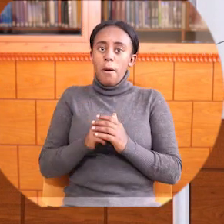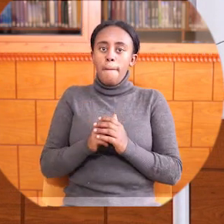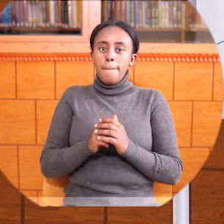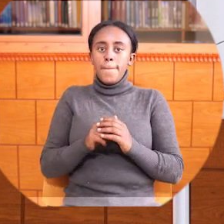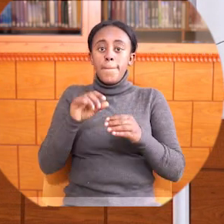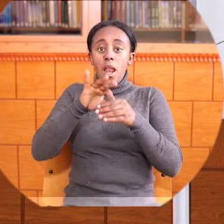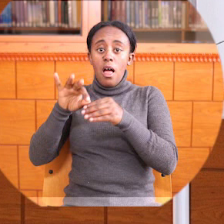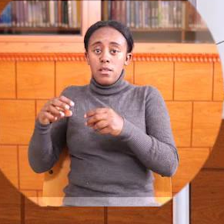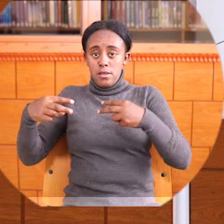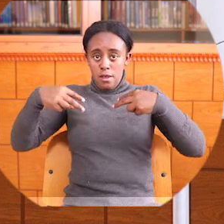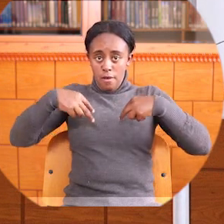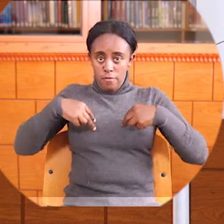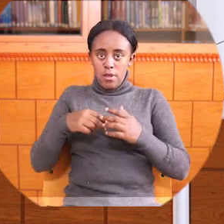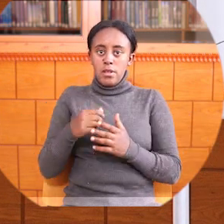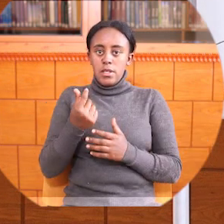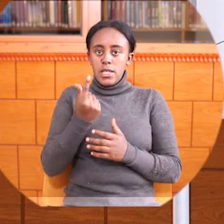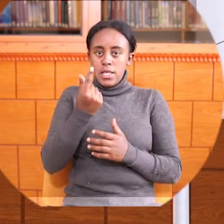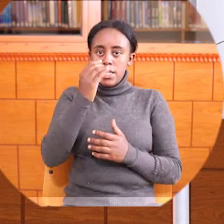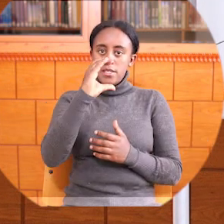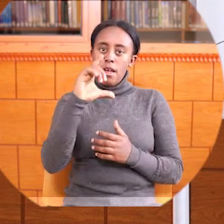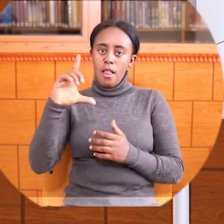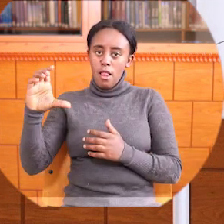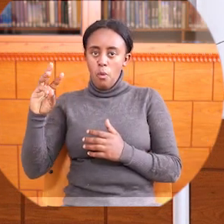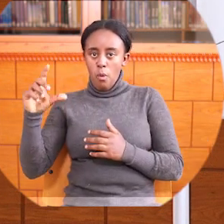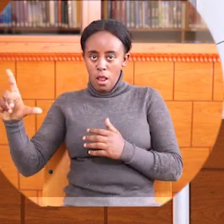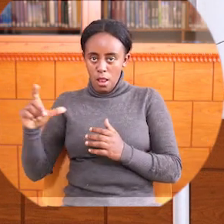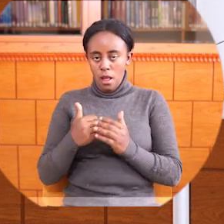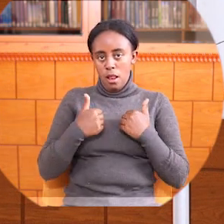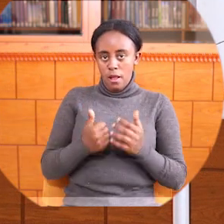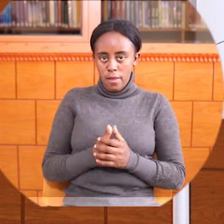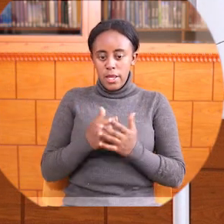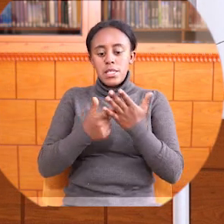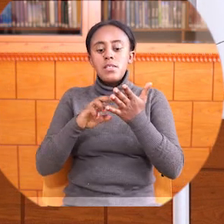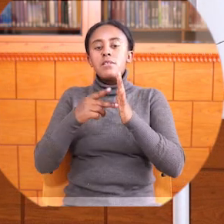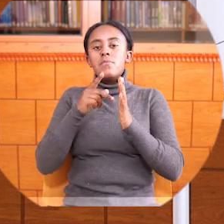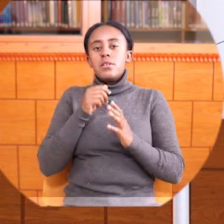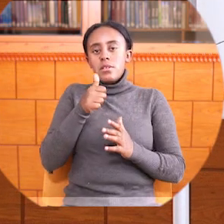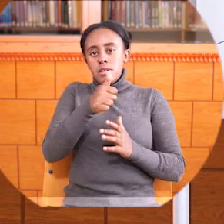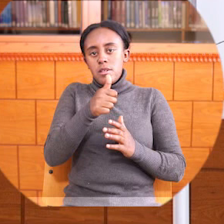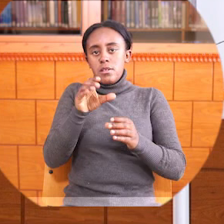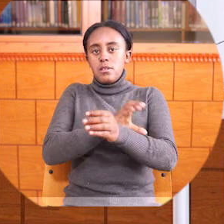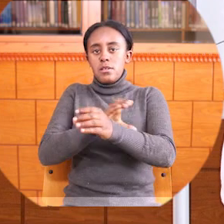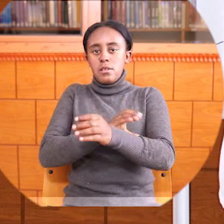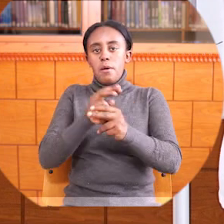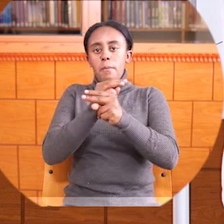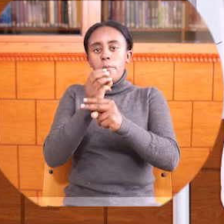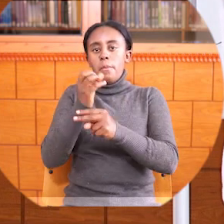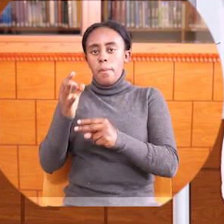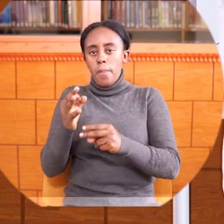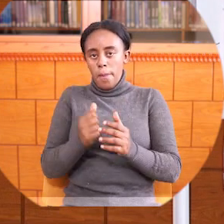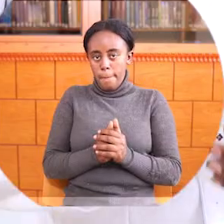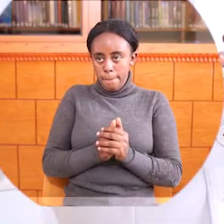plants have the cell wall which is called cellulose. This means their cell wall is made up of